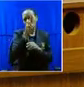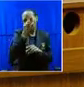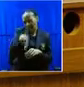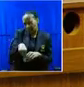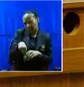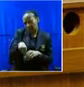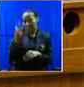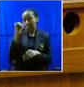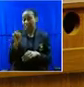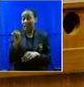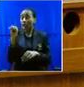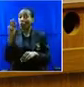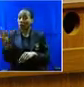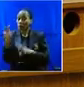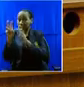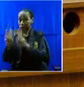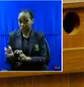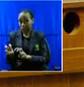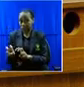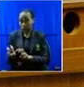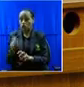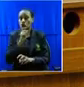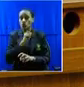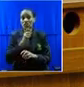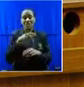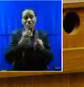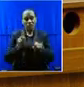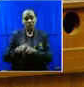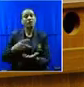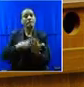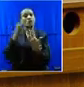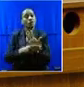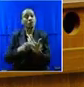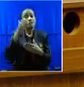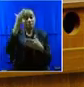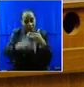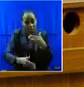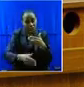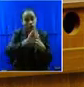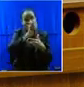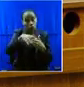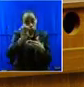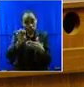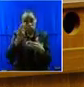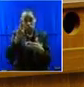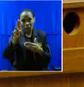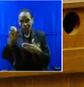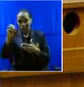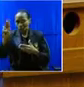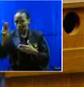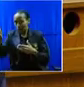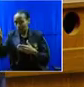capacity from existing projects by June 2021. The Risk Mitigation